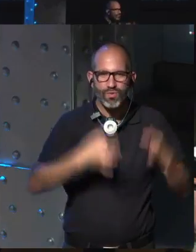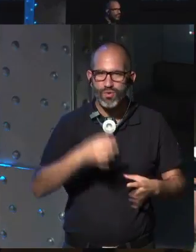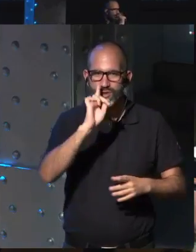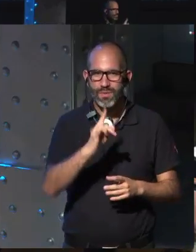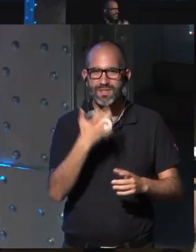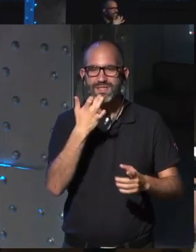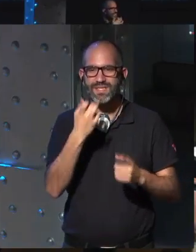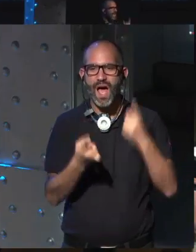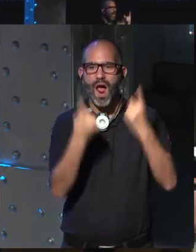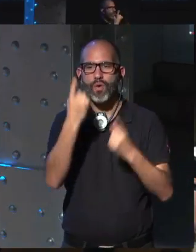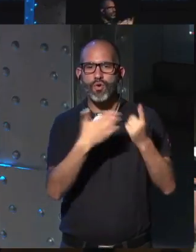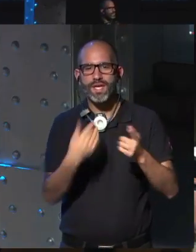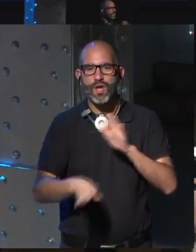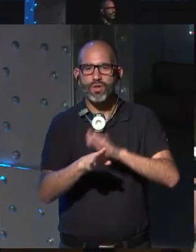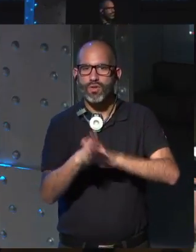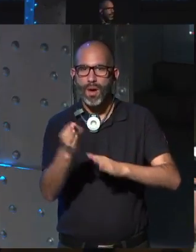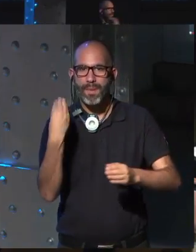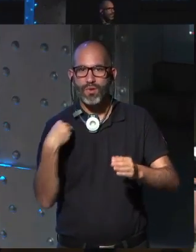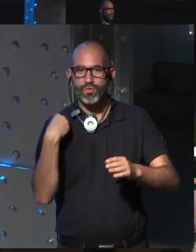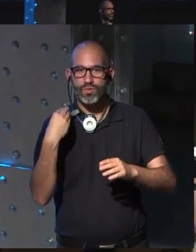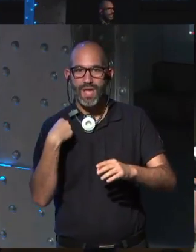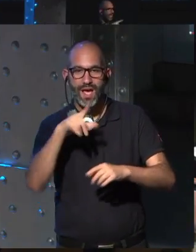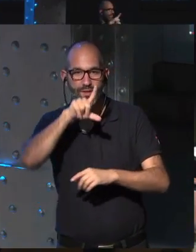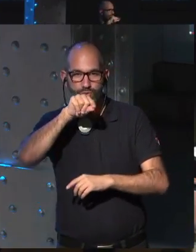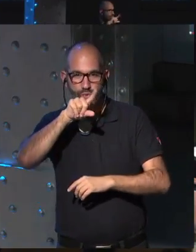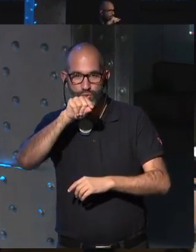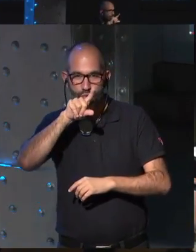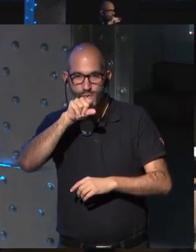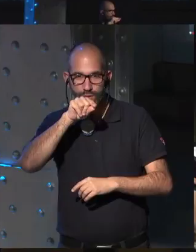questions at all after this on Twitter, it's G.I. Milner, it's